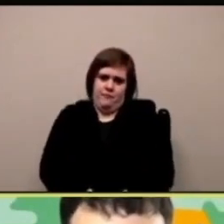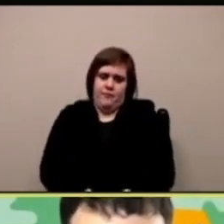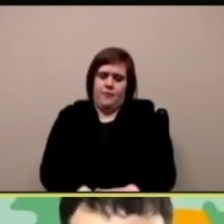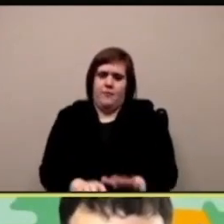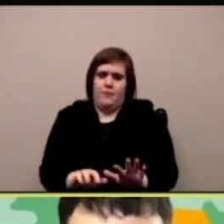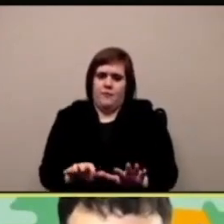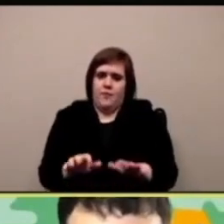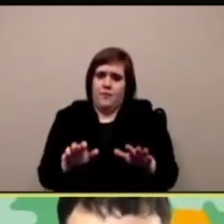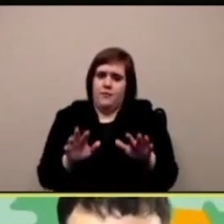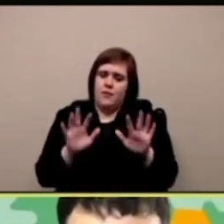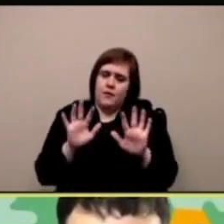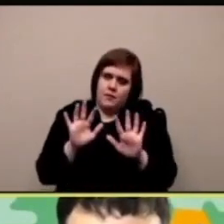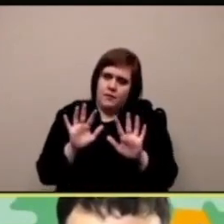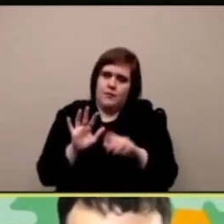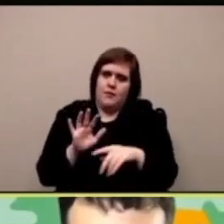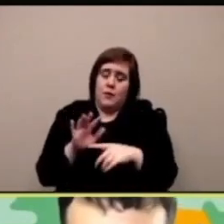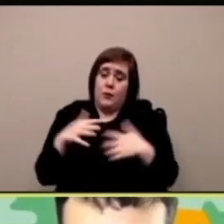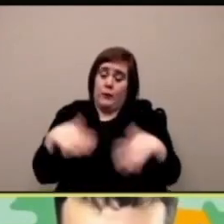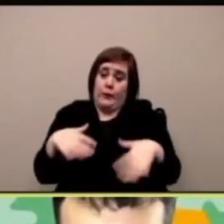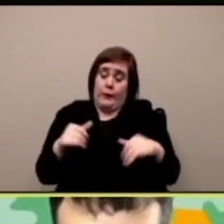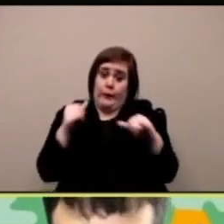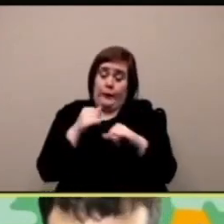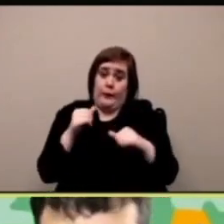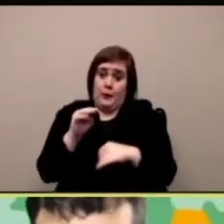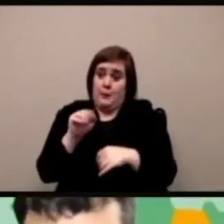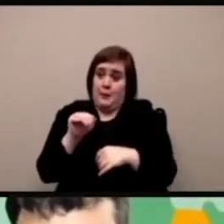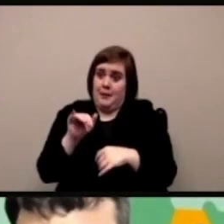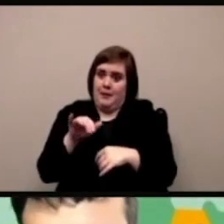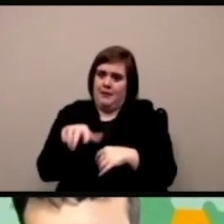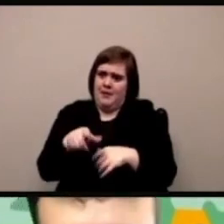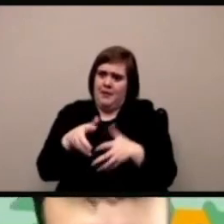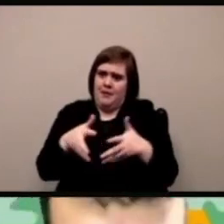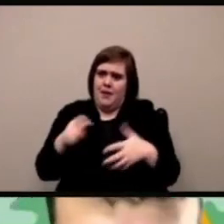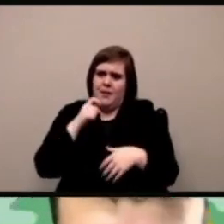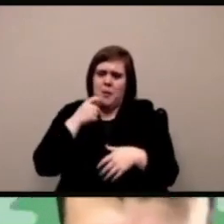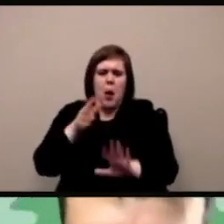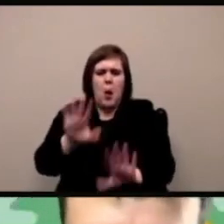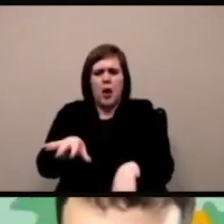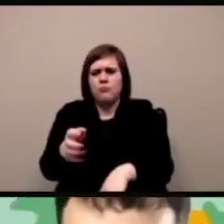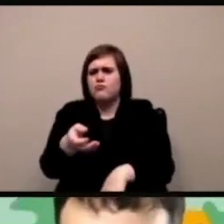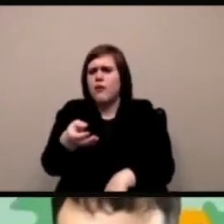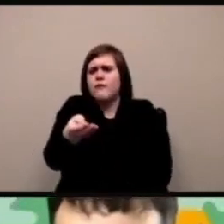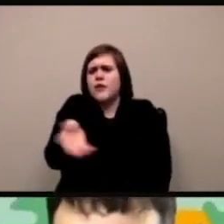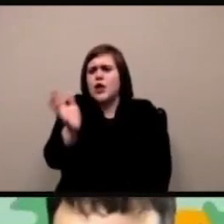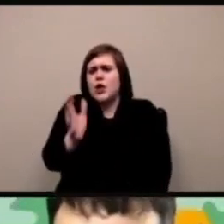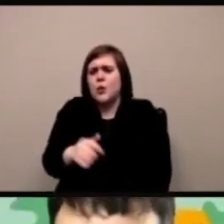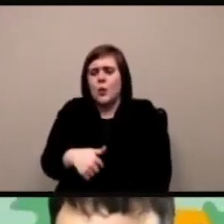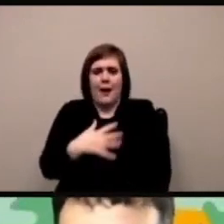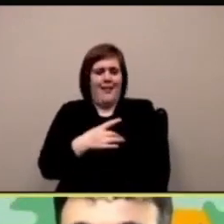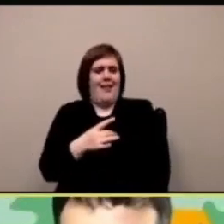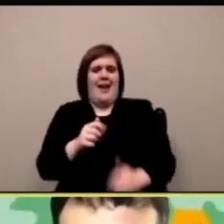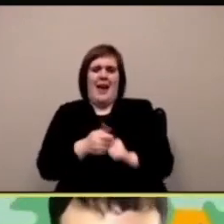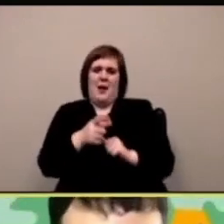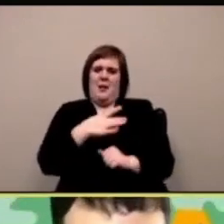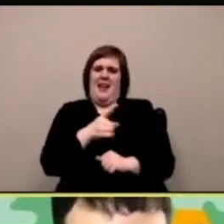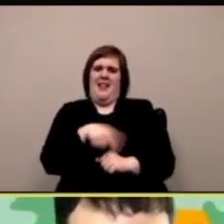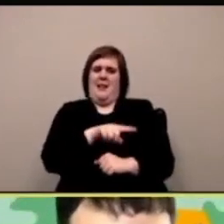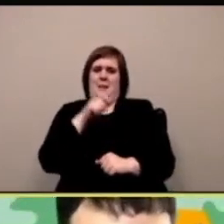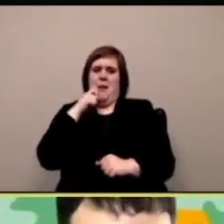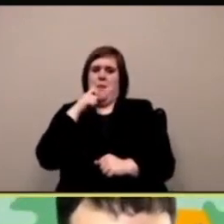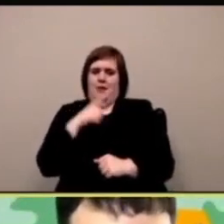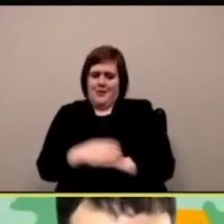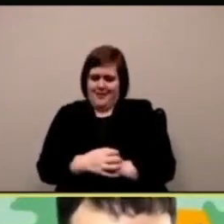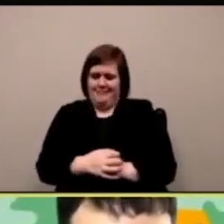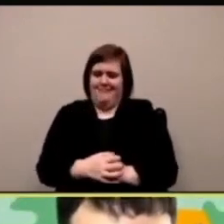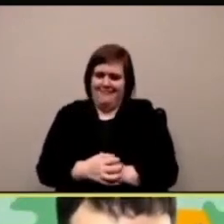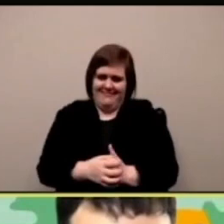Whoa, Mimi, that's a lot of apples. It's just a few. Just a few. I like them apples. Apple packing, yes.